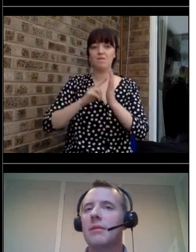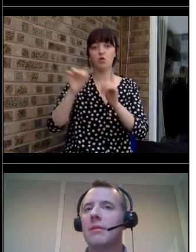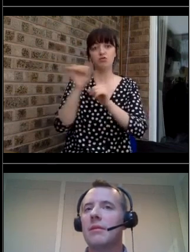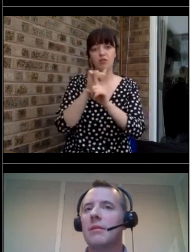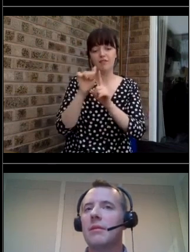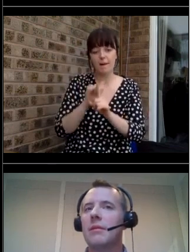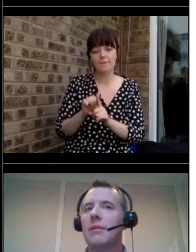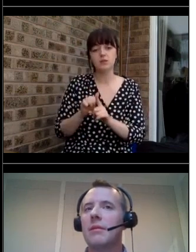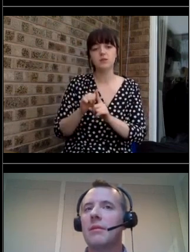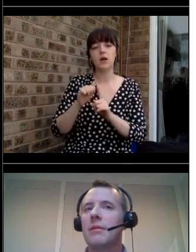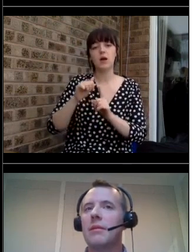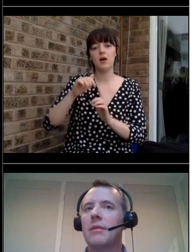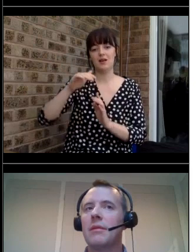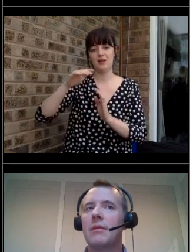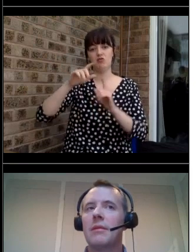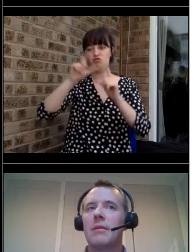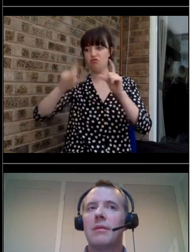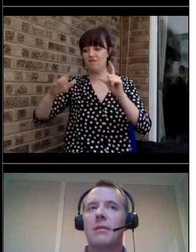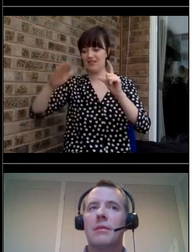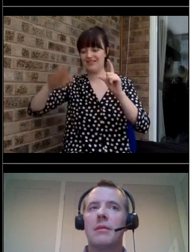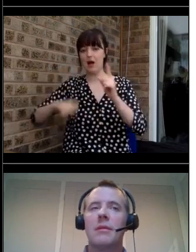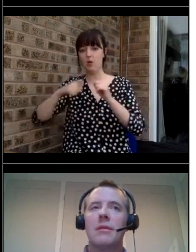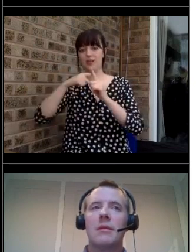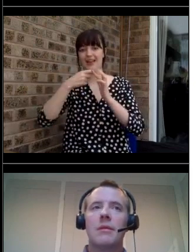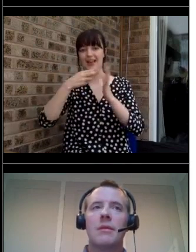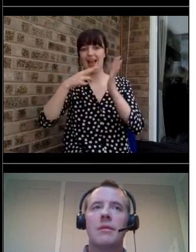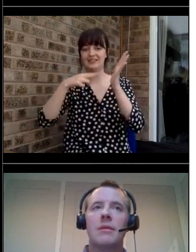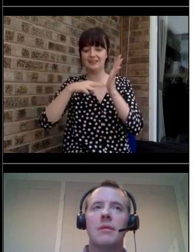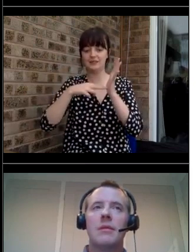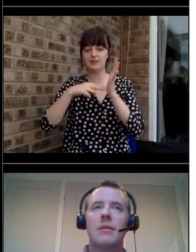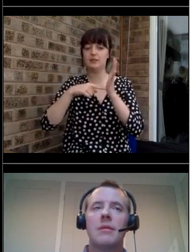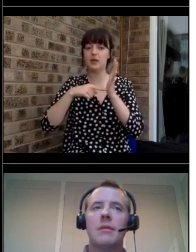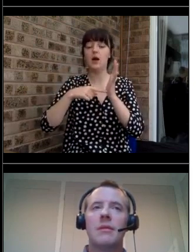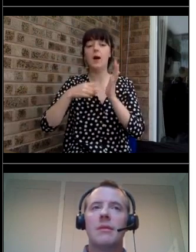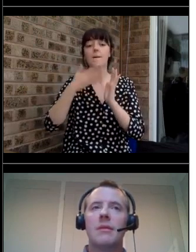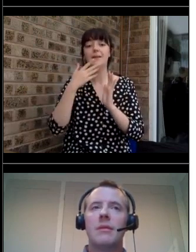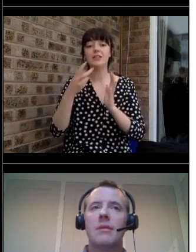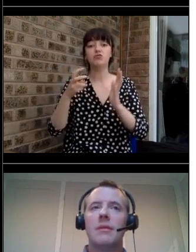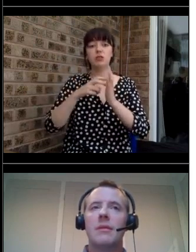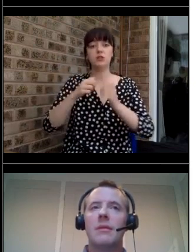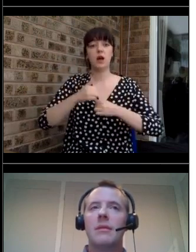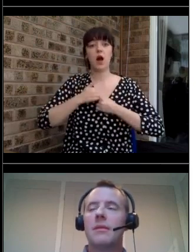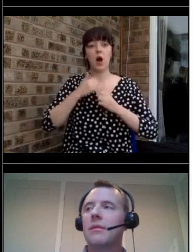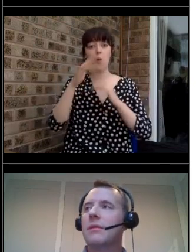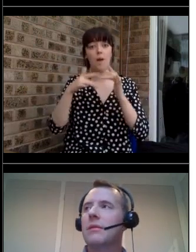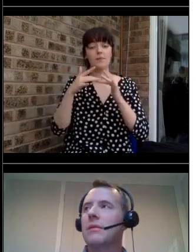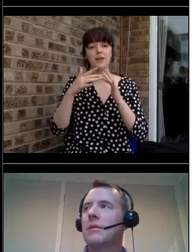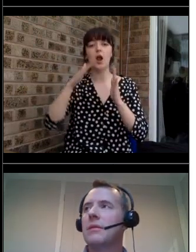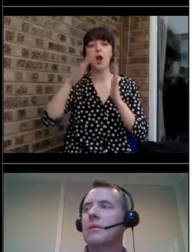in Kent. Please do register for the website on our website,